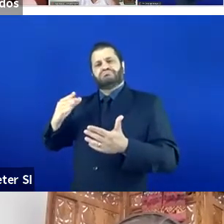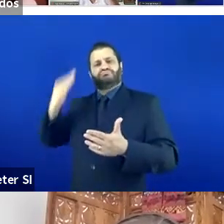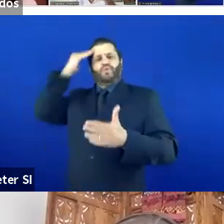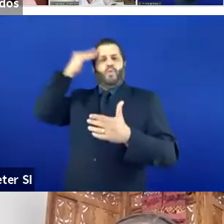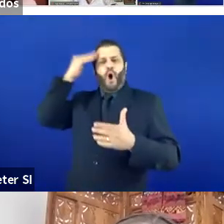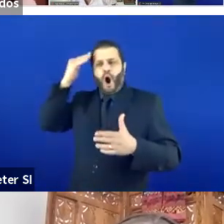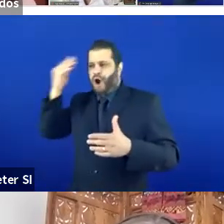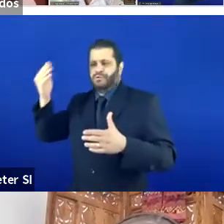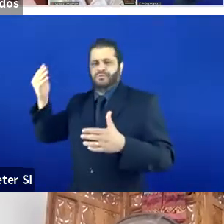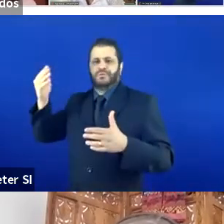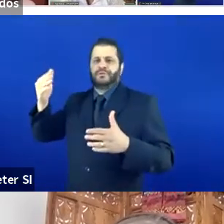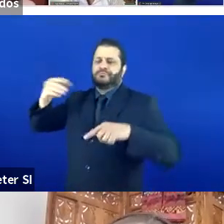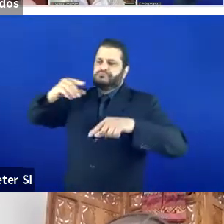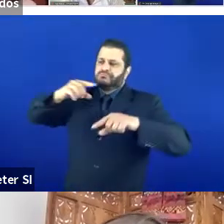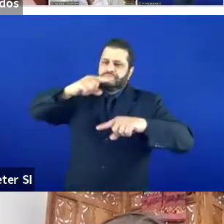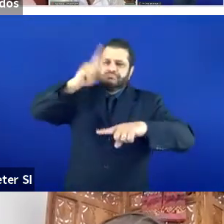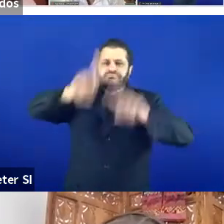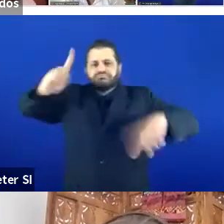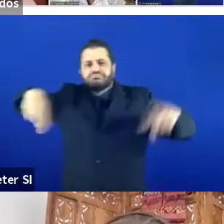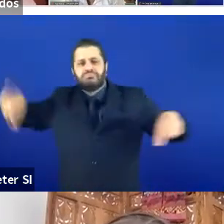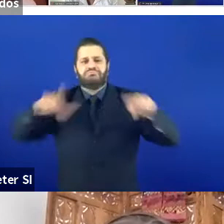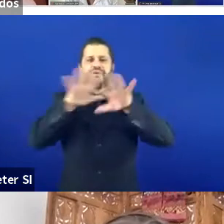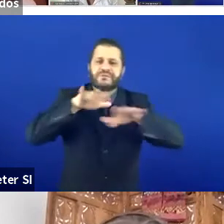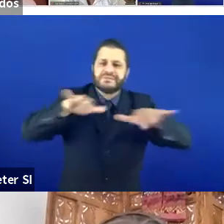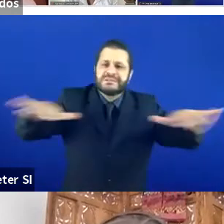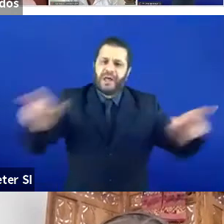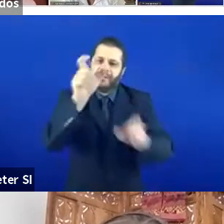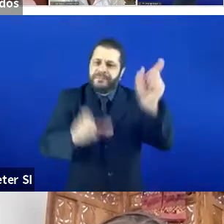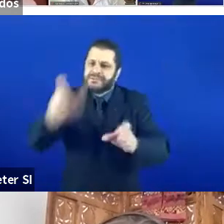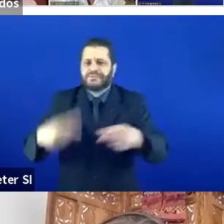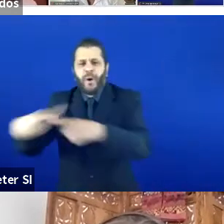diverse rights of women, indigenous